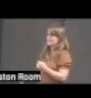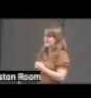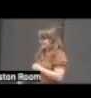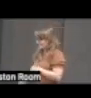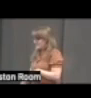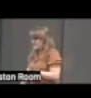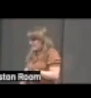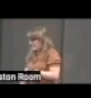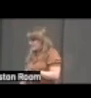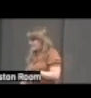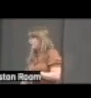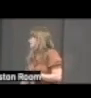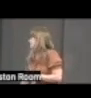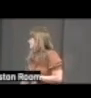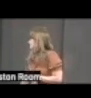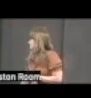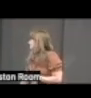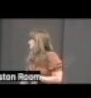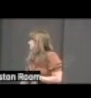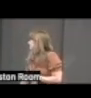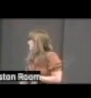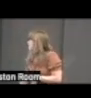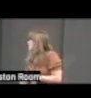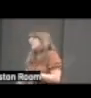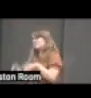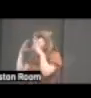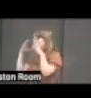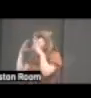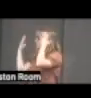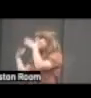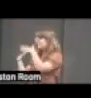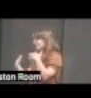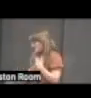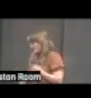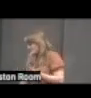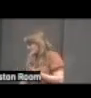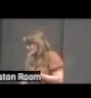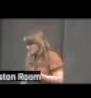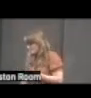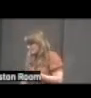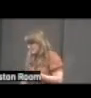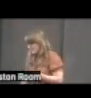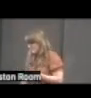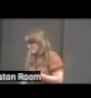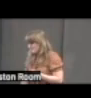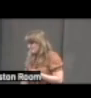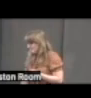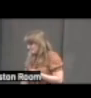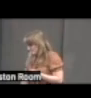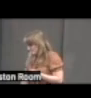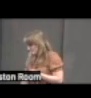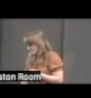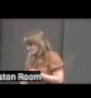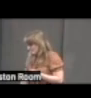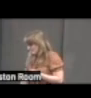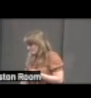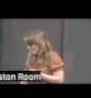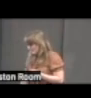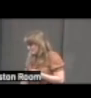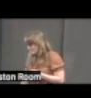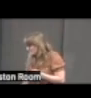you have. So that's our working theory on that. But they'll do all sorts of scent anointing, urinating,